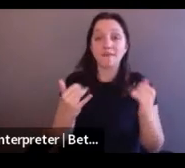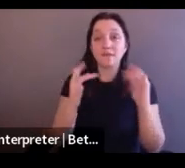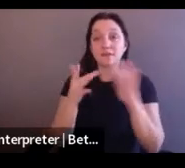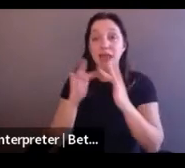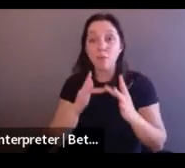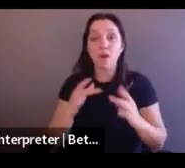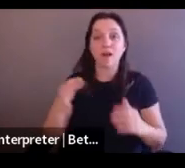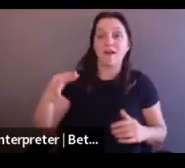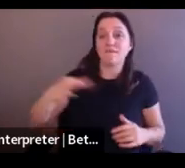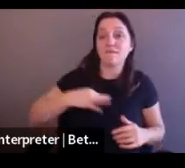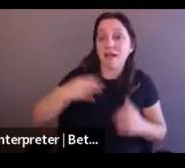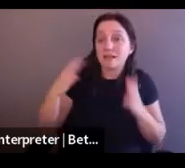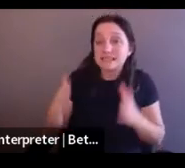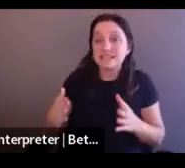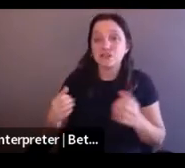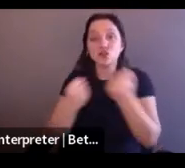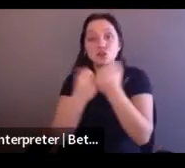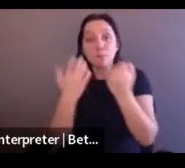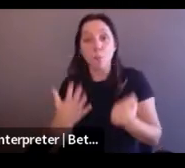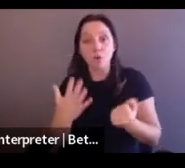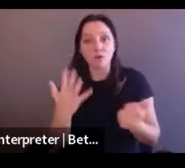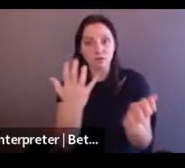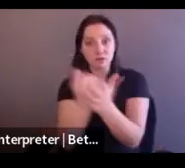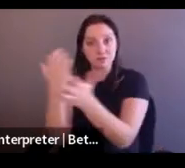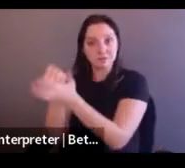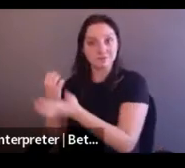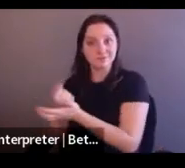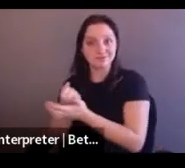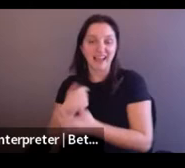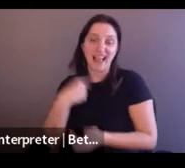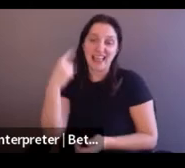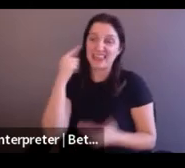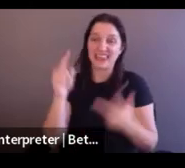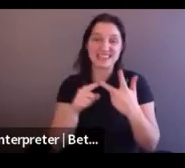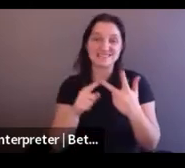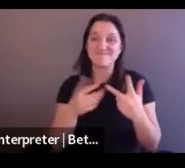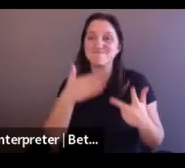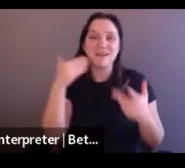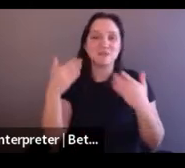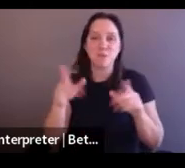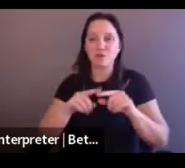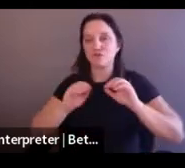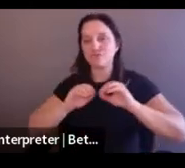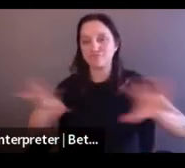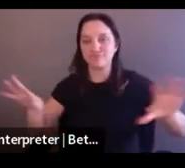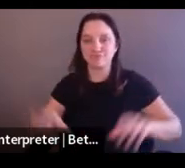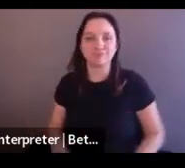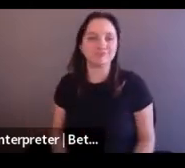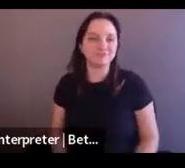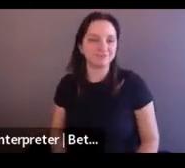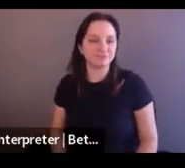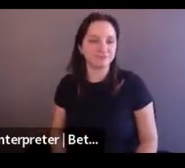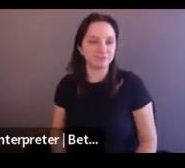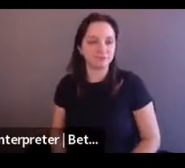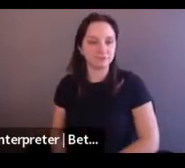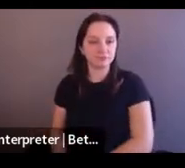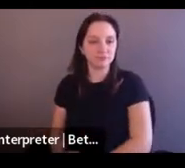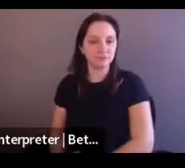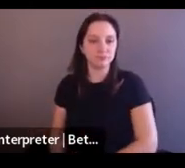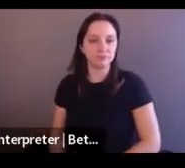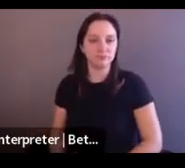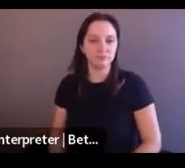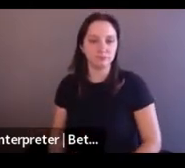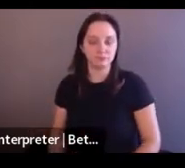opportunities is probably, you know, I would say the single best way to get the word out there. And then identifying other networks